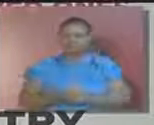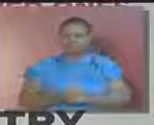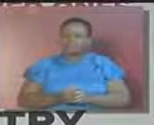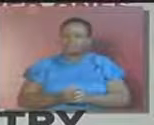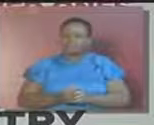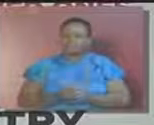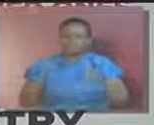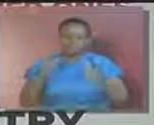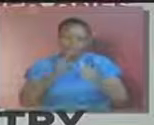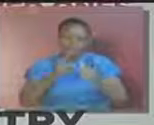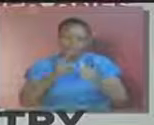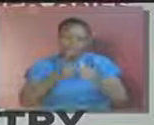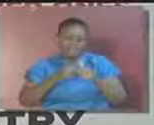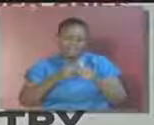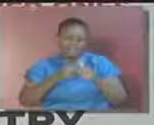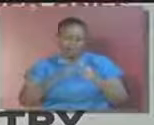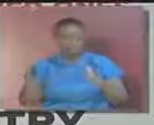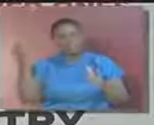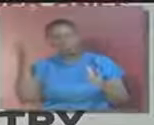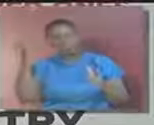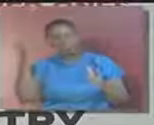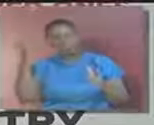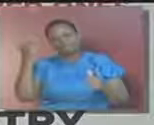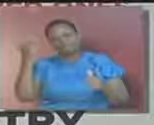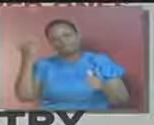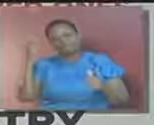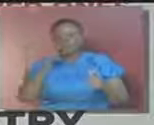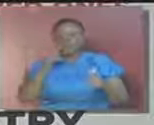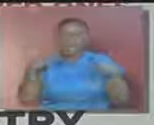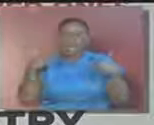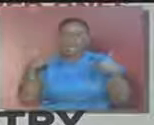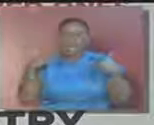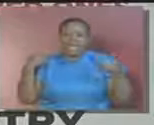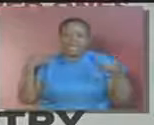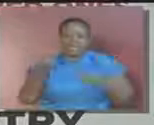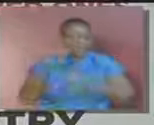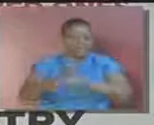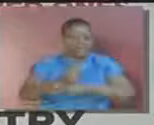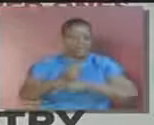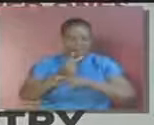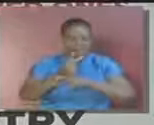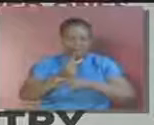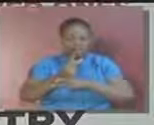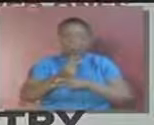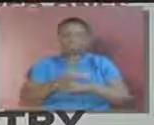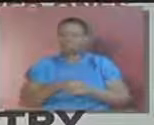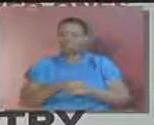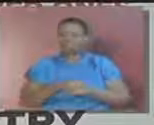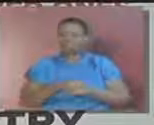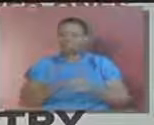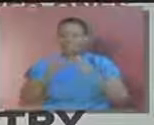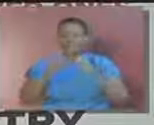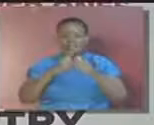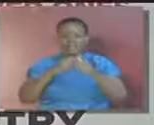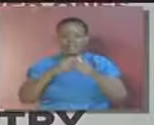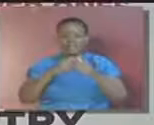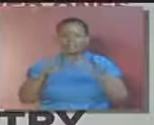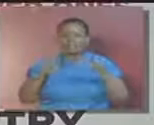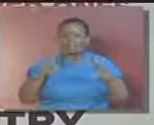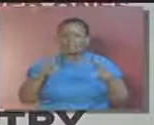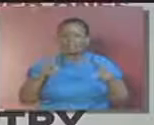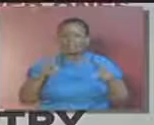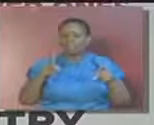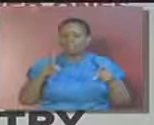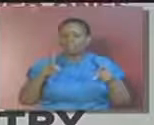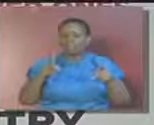going after solely healthcare workers and persons over 60 with NCDs. We have slackened